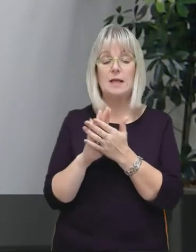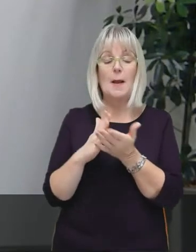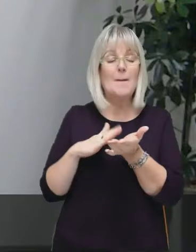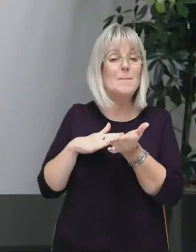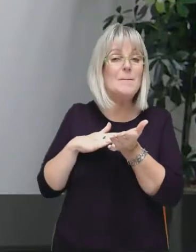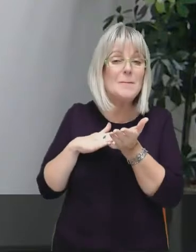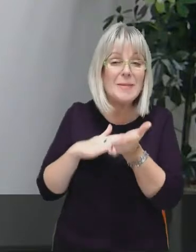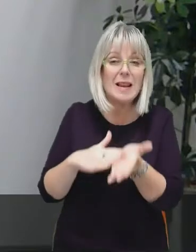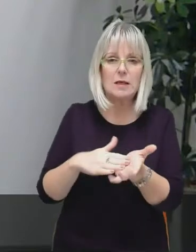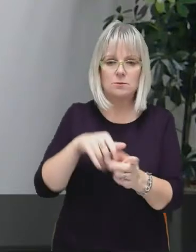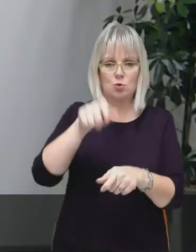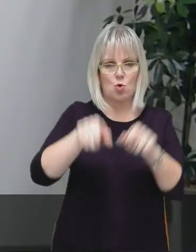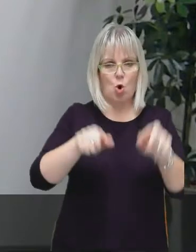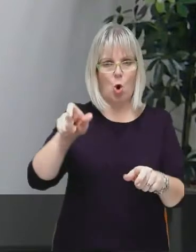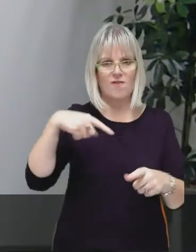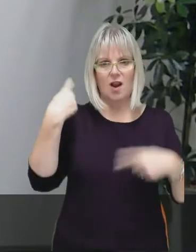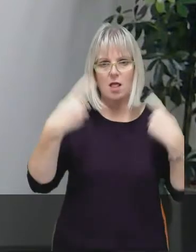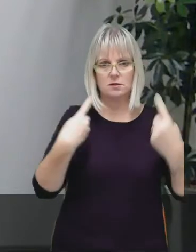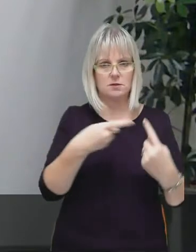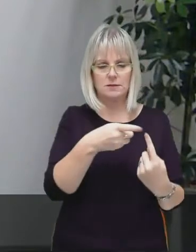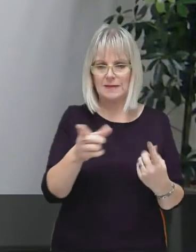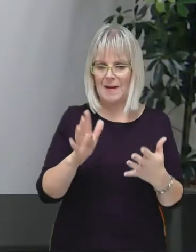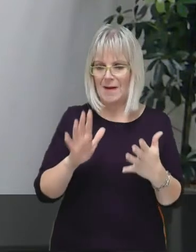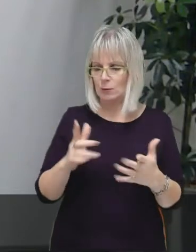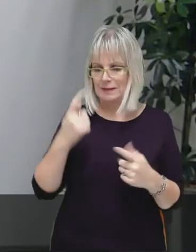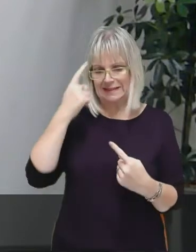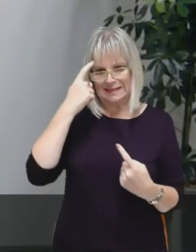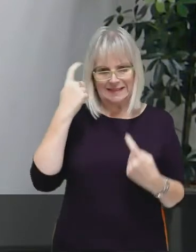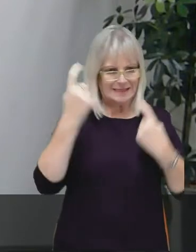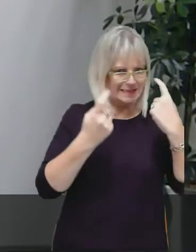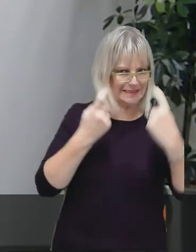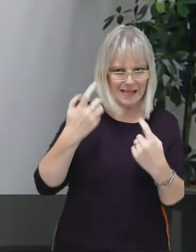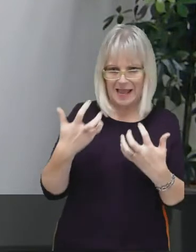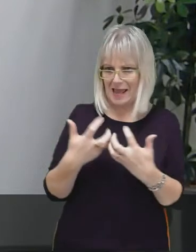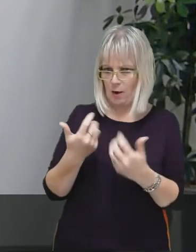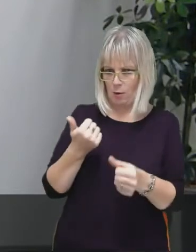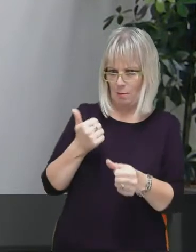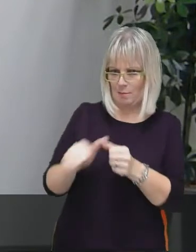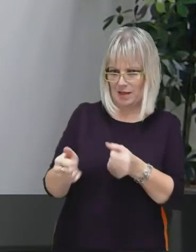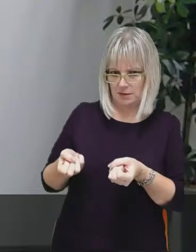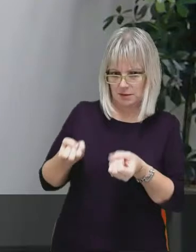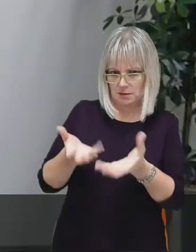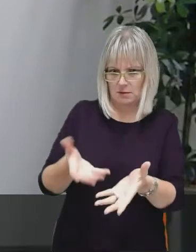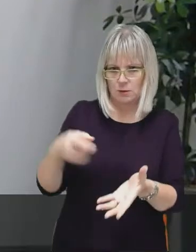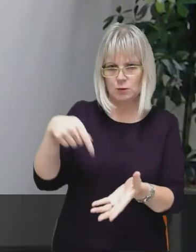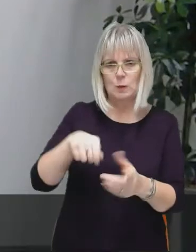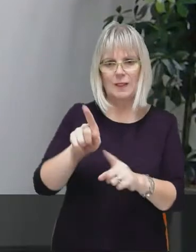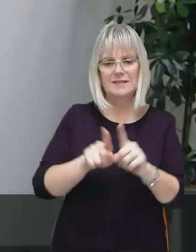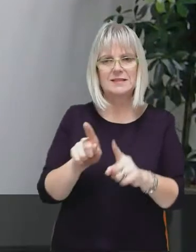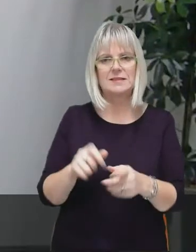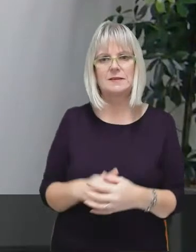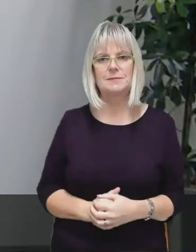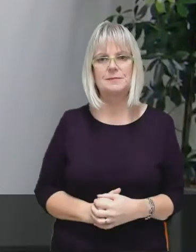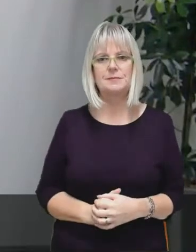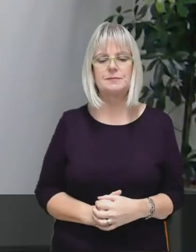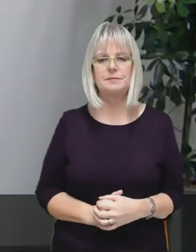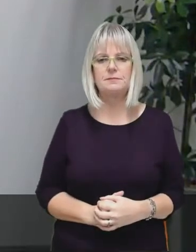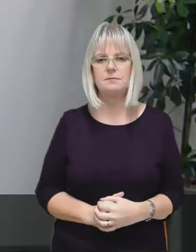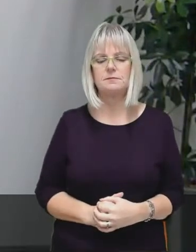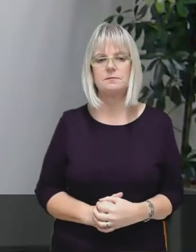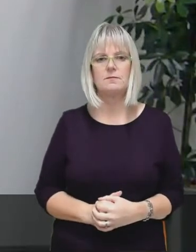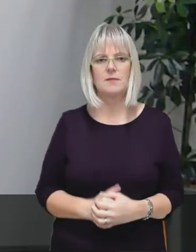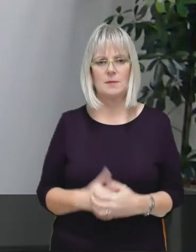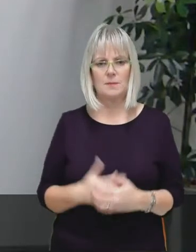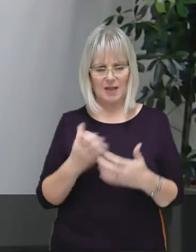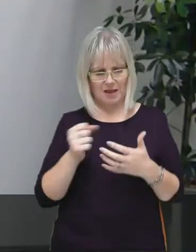the collective good of our city. But despite these enormous challenges, my passion and belief that we can